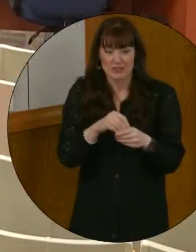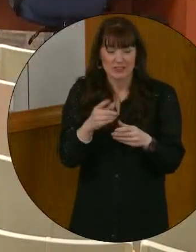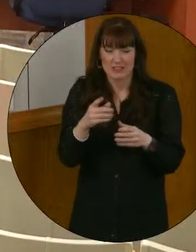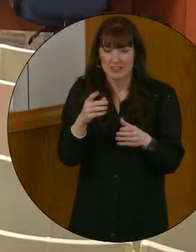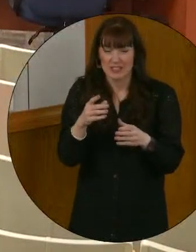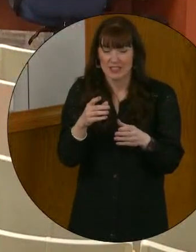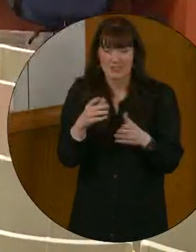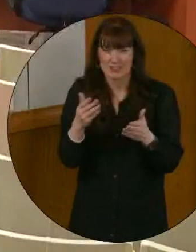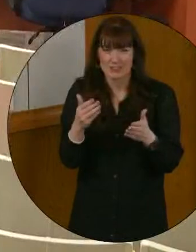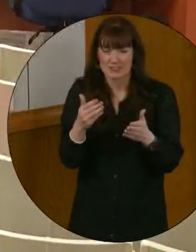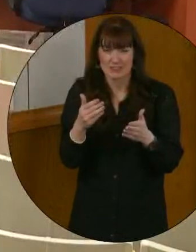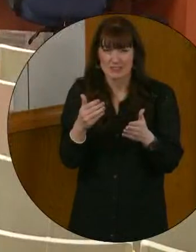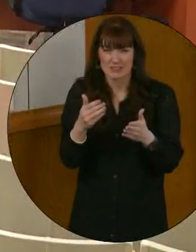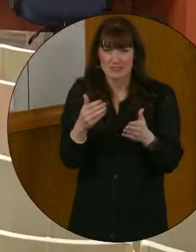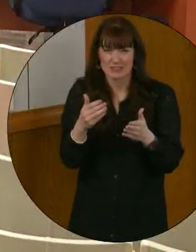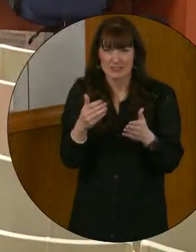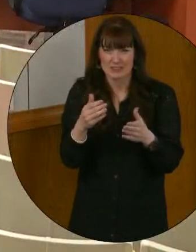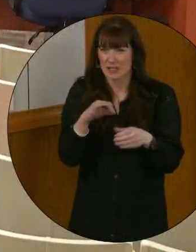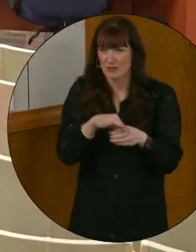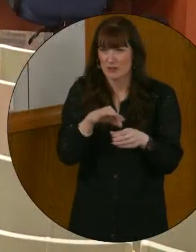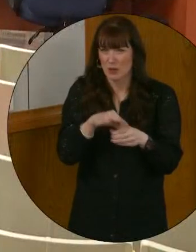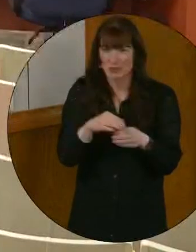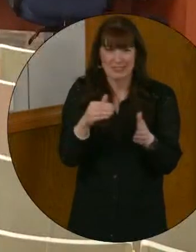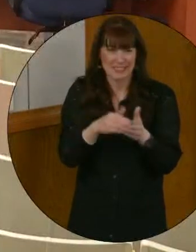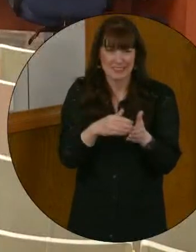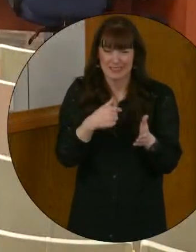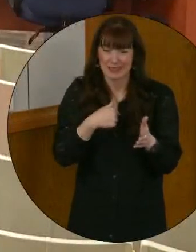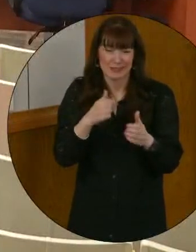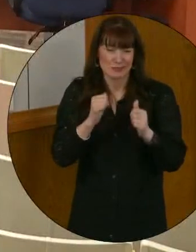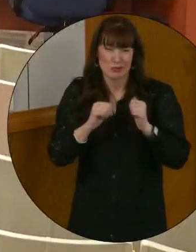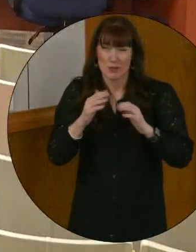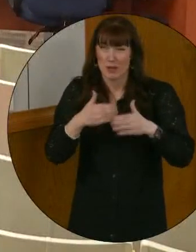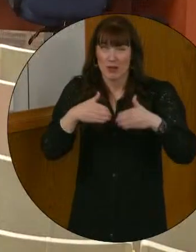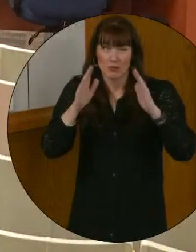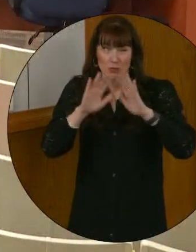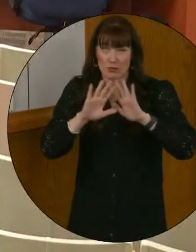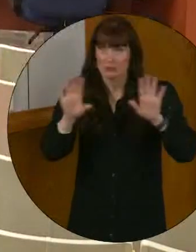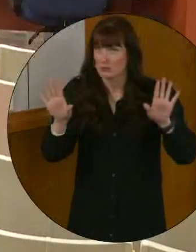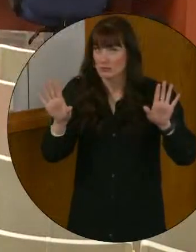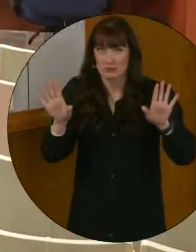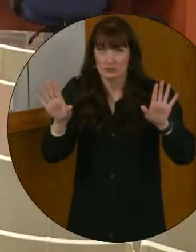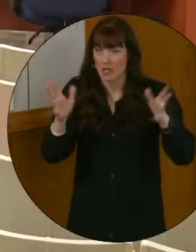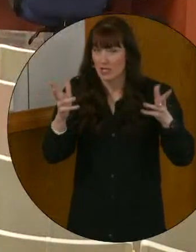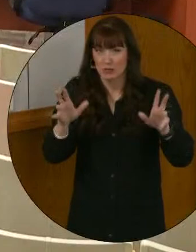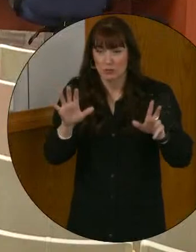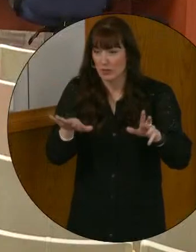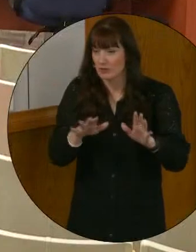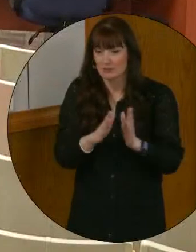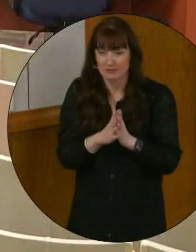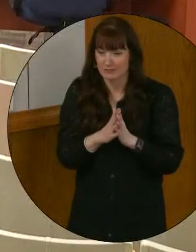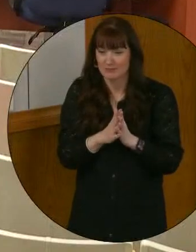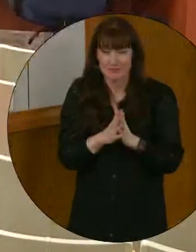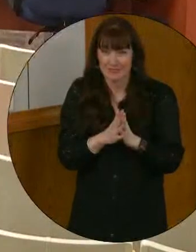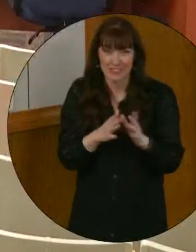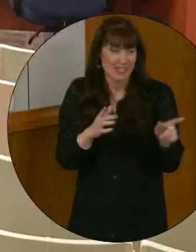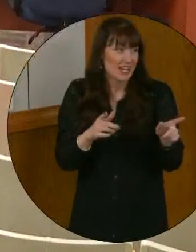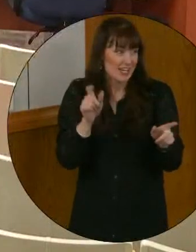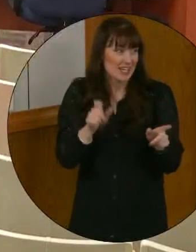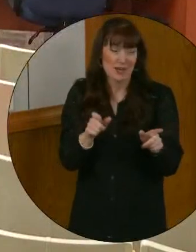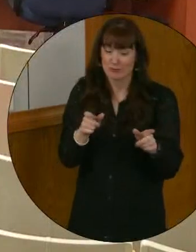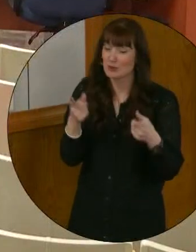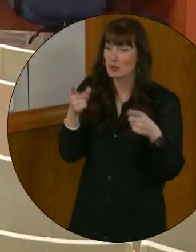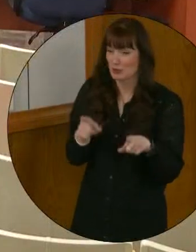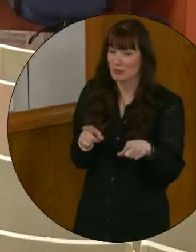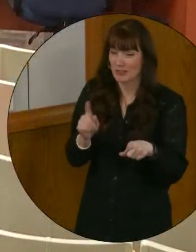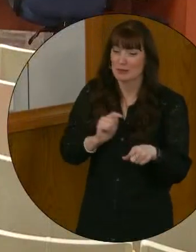that. I have enough drama in my life. I would have to agree with Trustee Brooks.